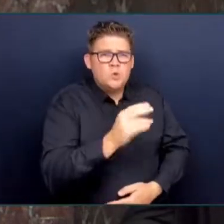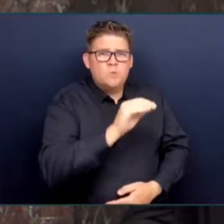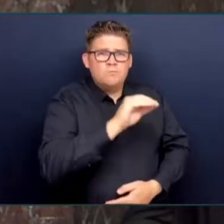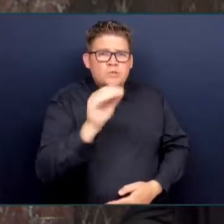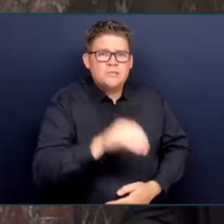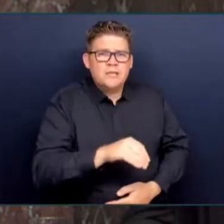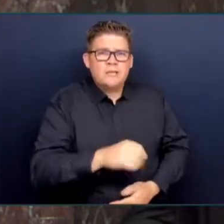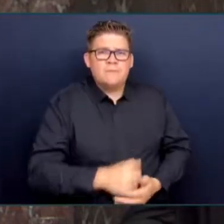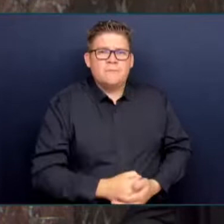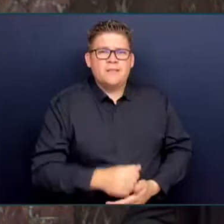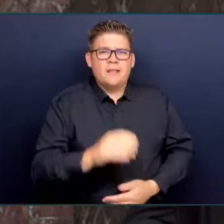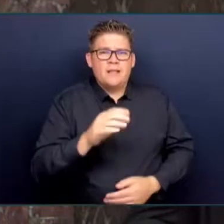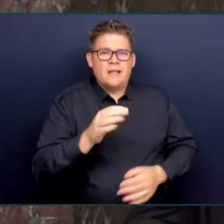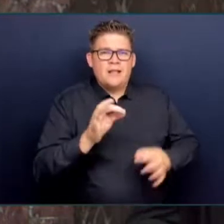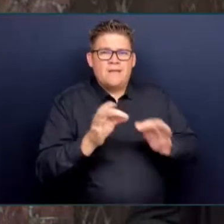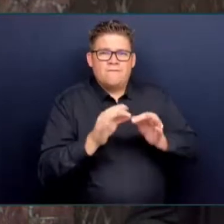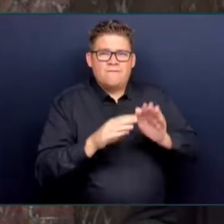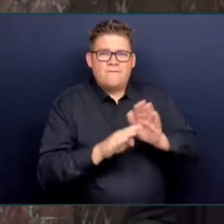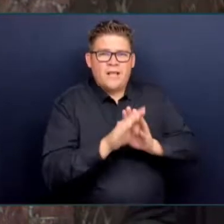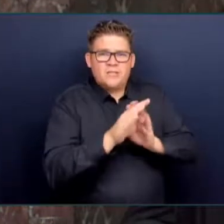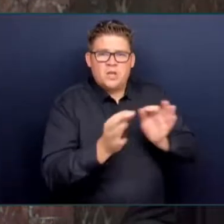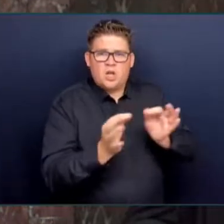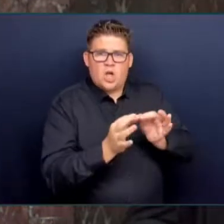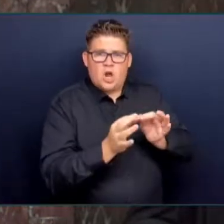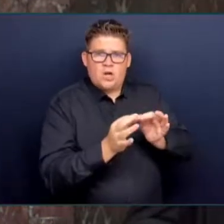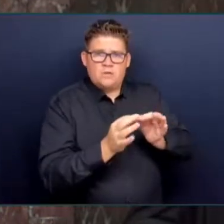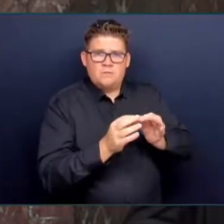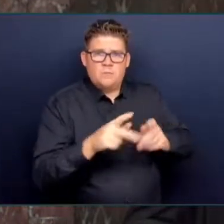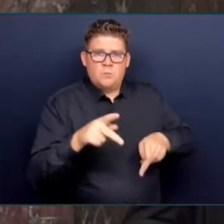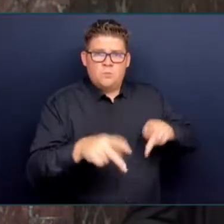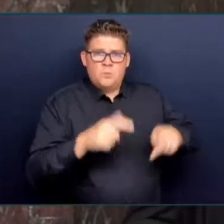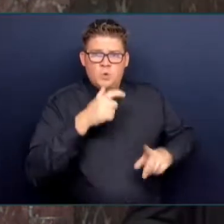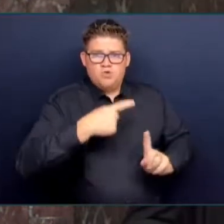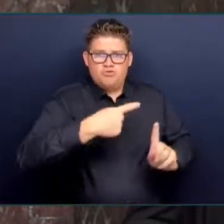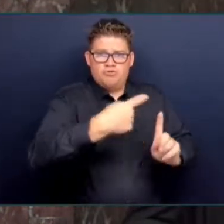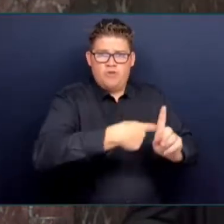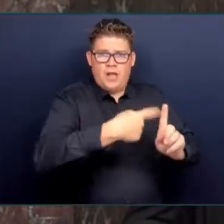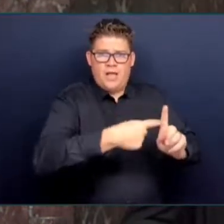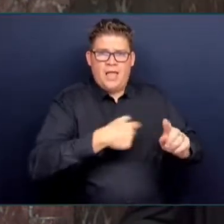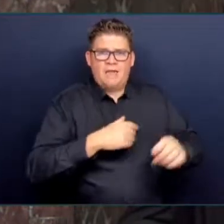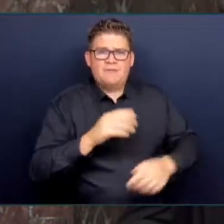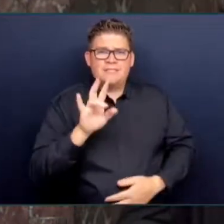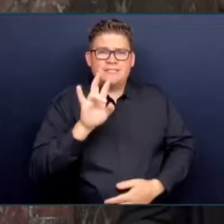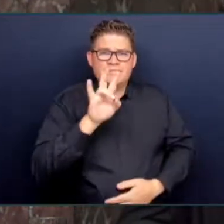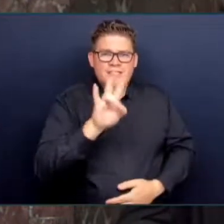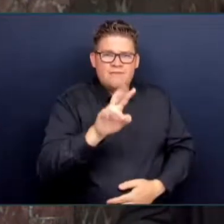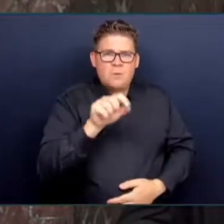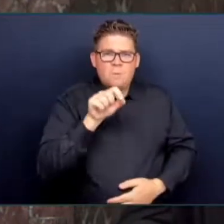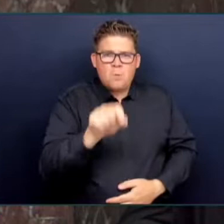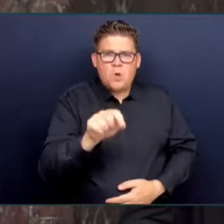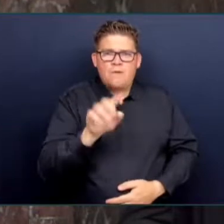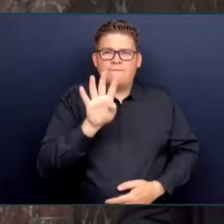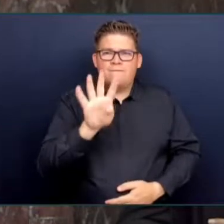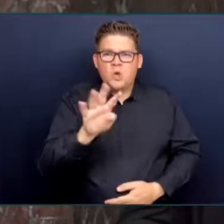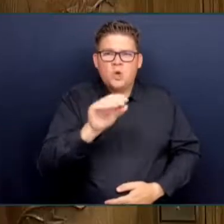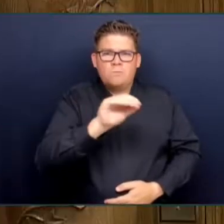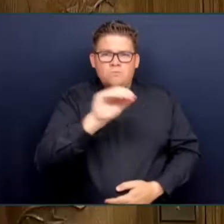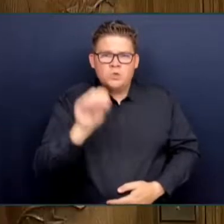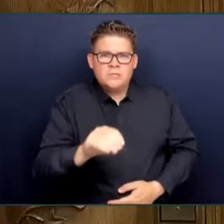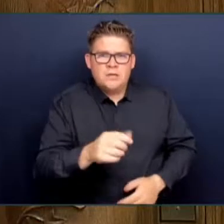a 7.4% increase in rent. We capped it at 2%.